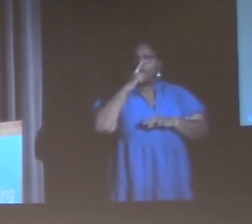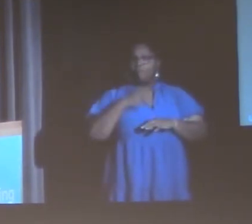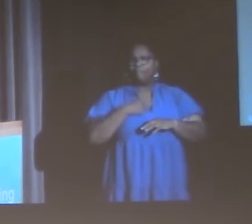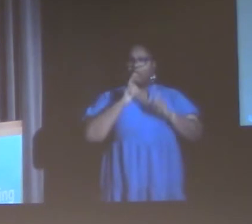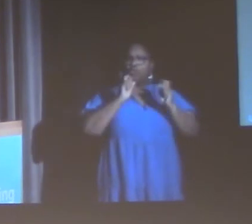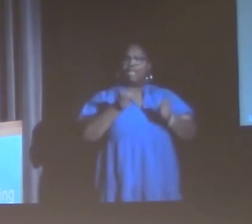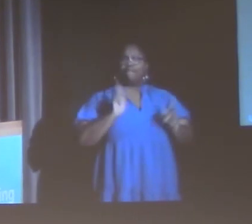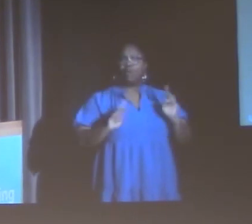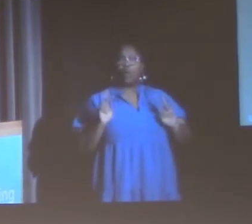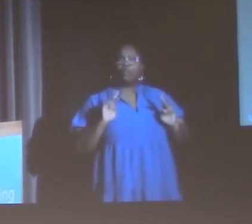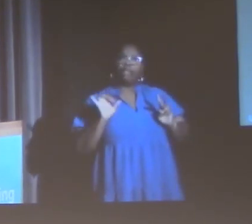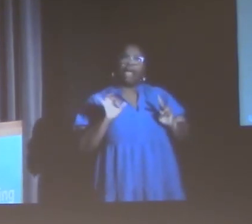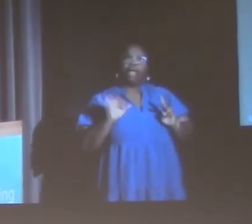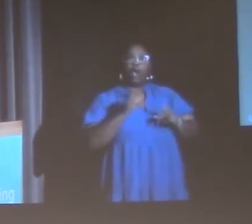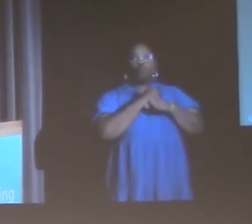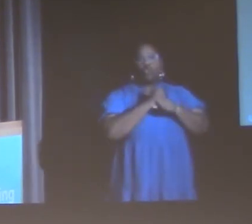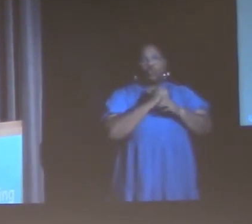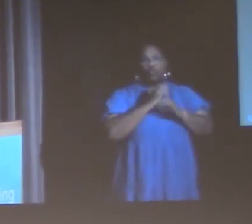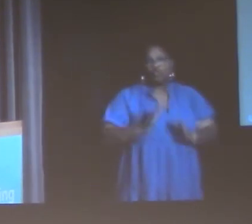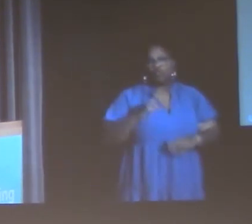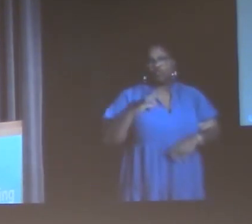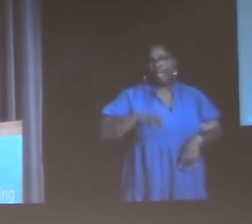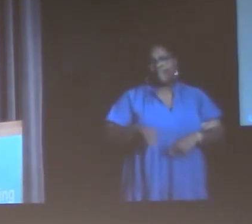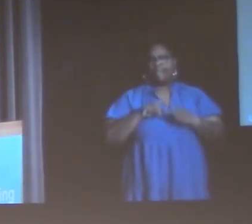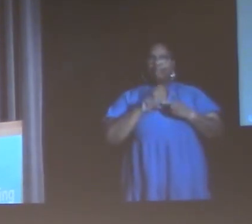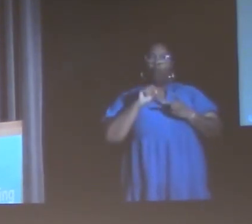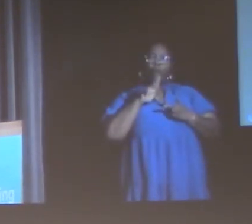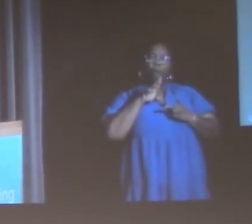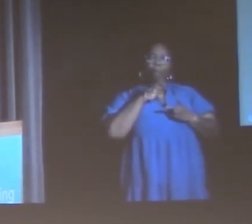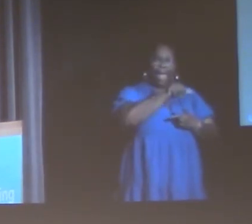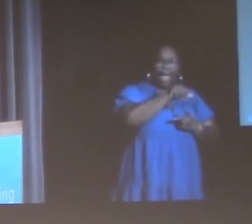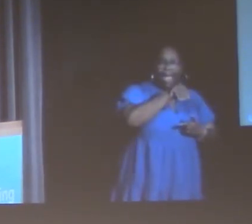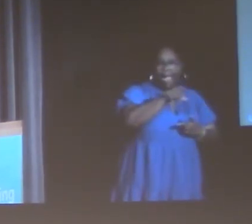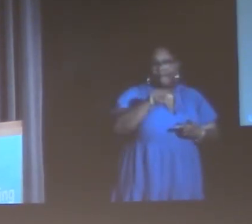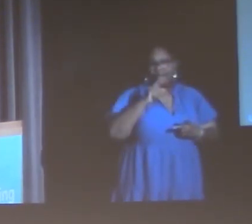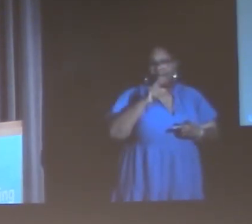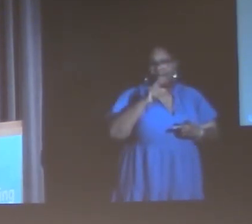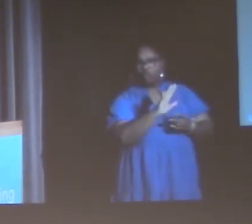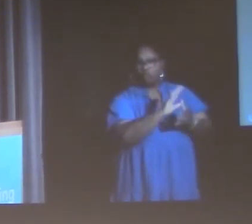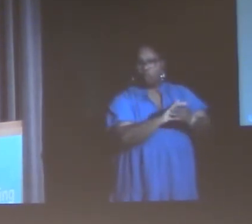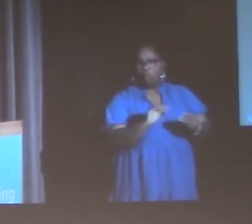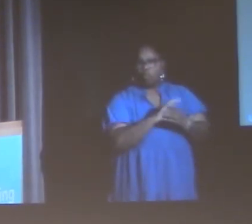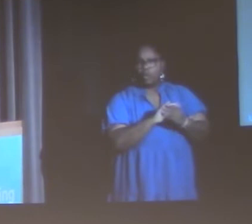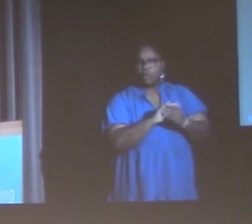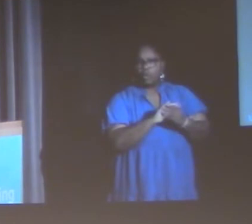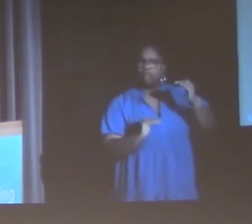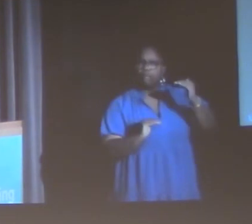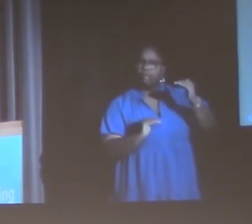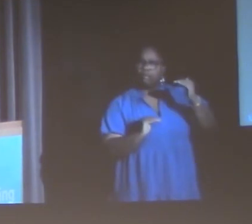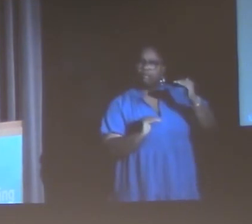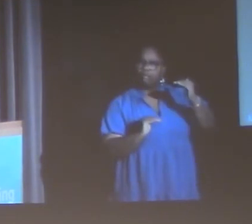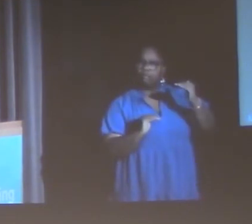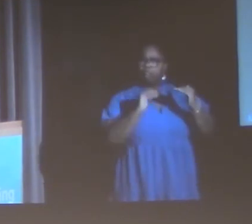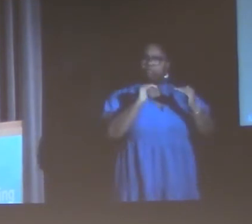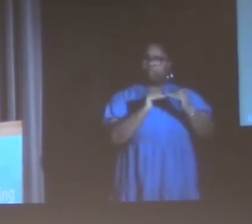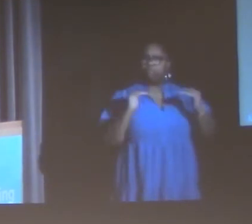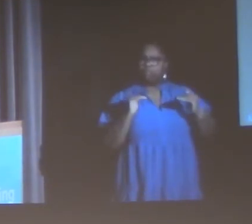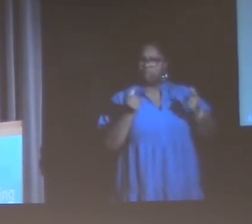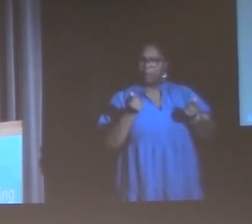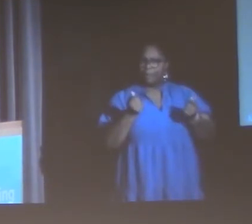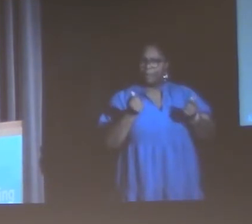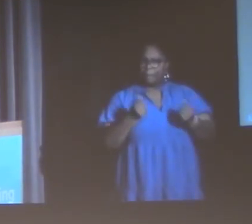producer credits or to pay people for their stories. And I think the other point is